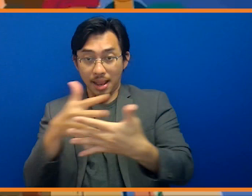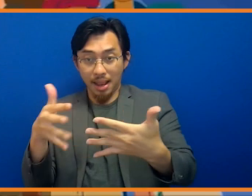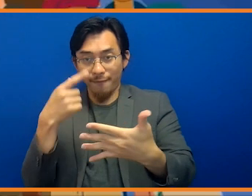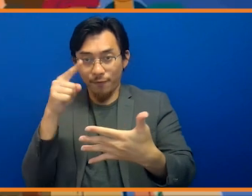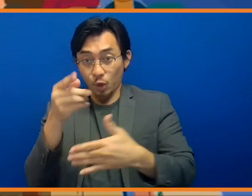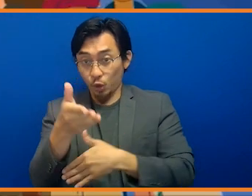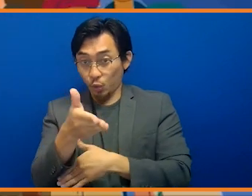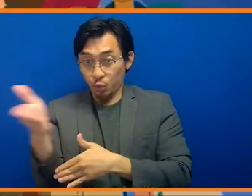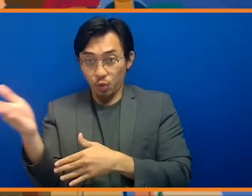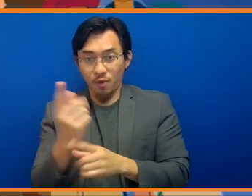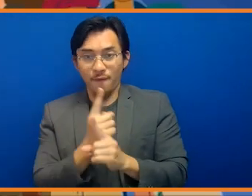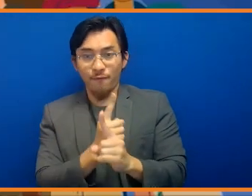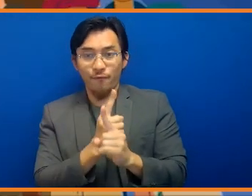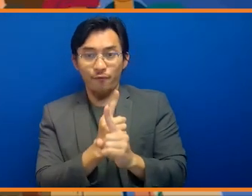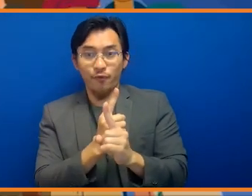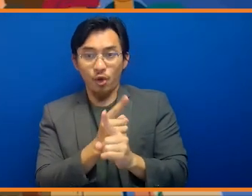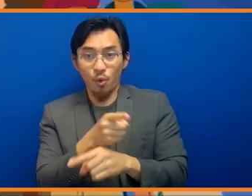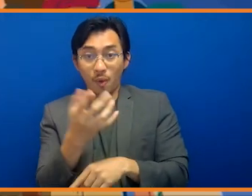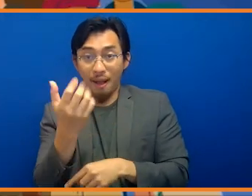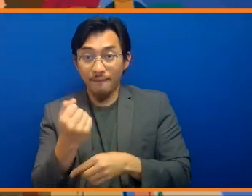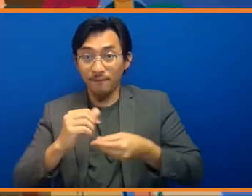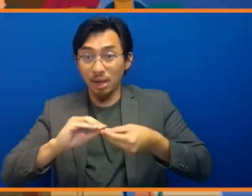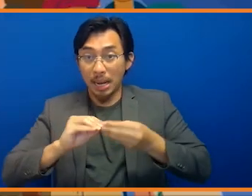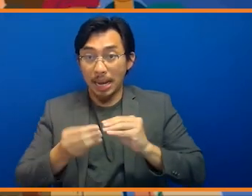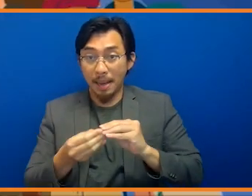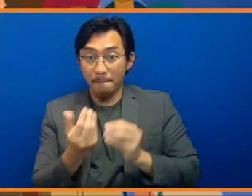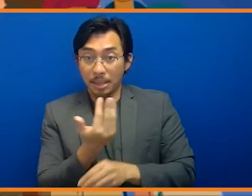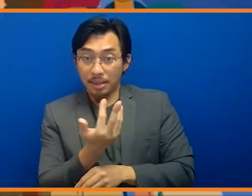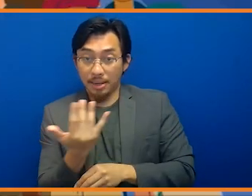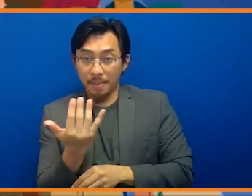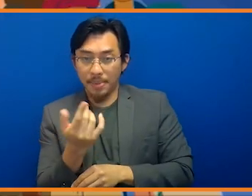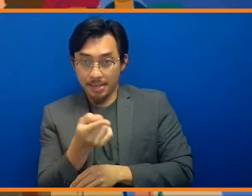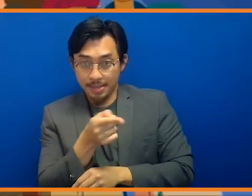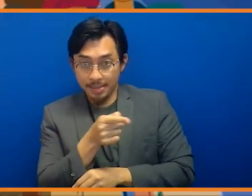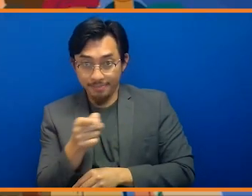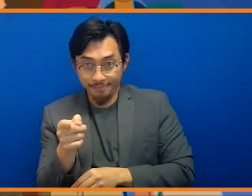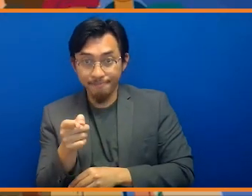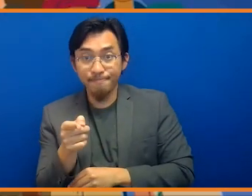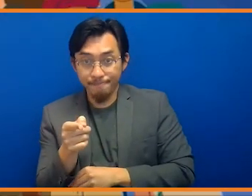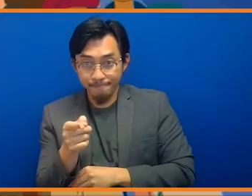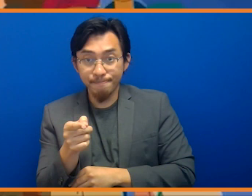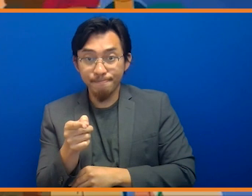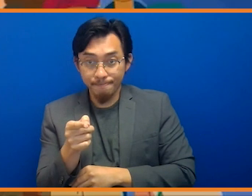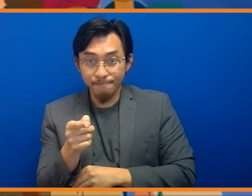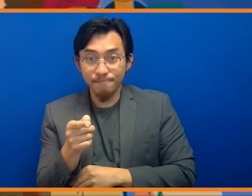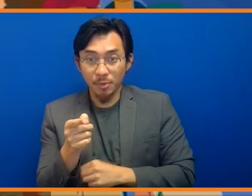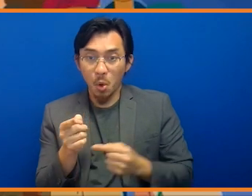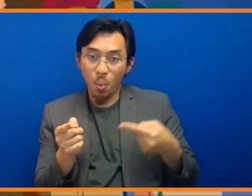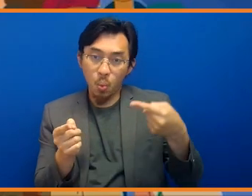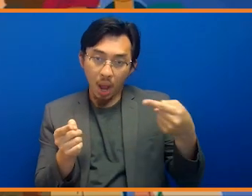to follow. So you need to have a number, like a number of number 1, harvested information. What you